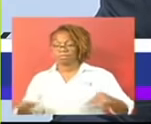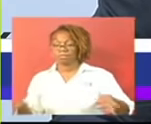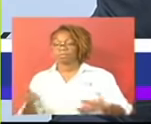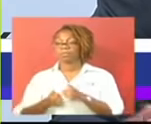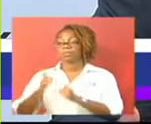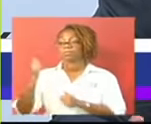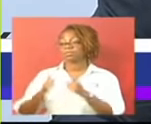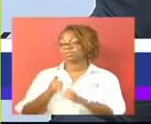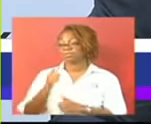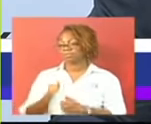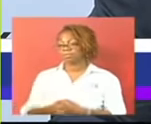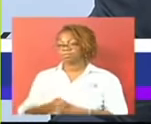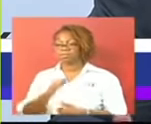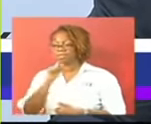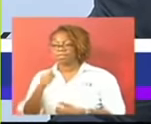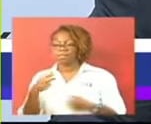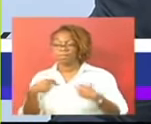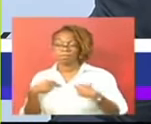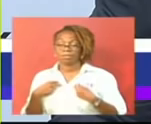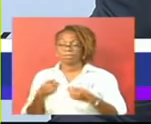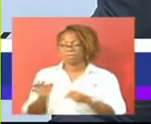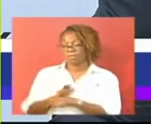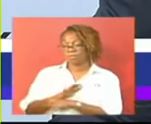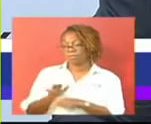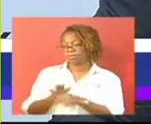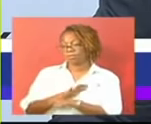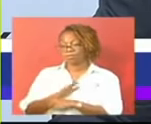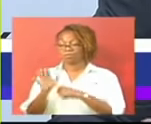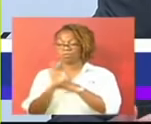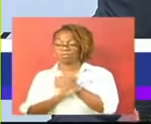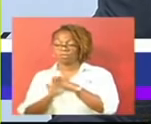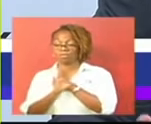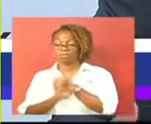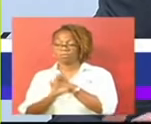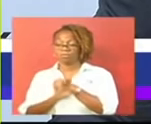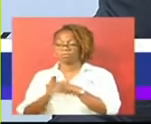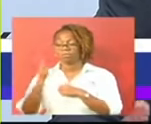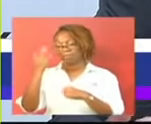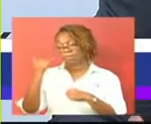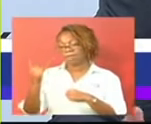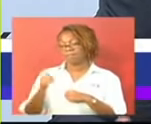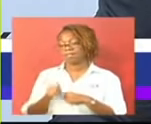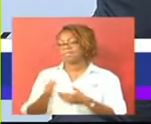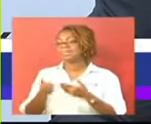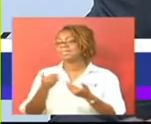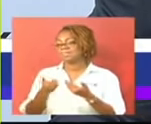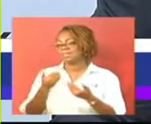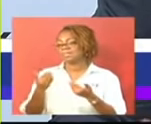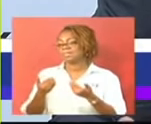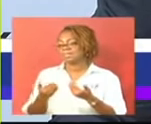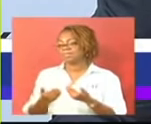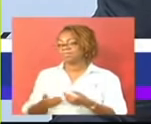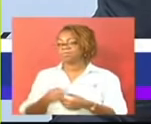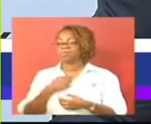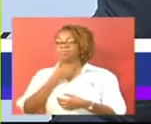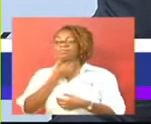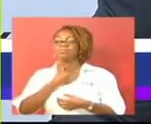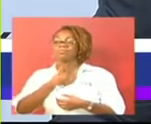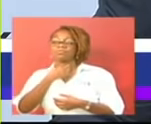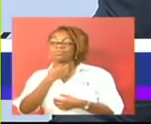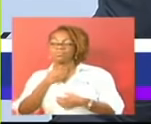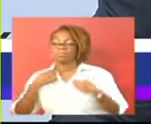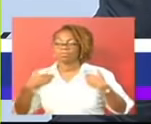made the infection of certain tissues, those respiratory tissues at the back of your throat, a little less